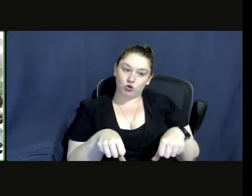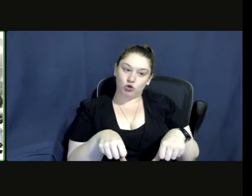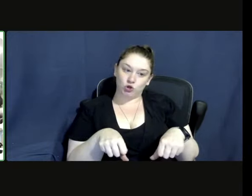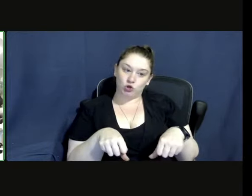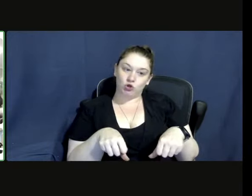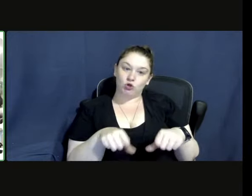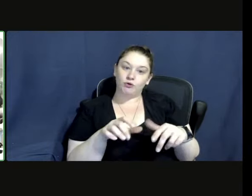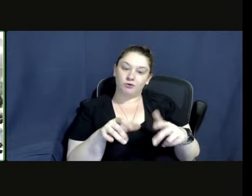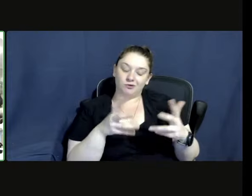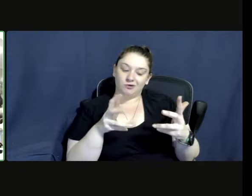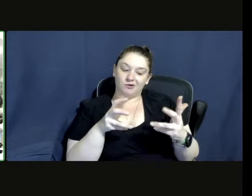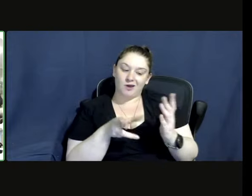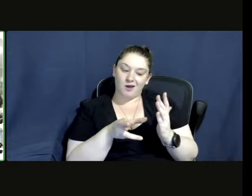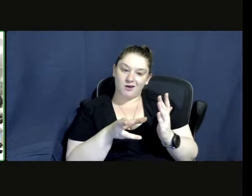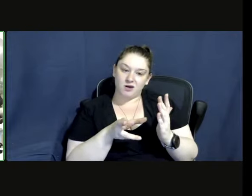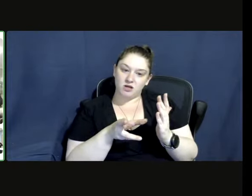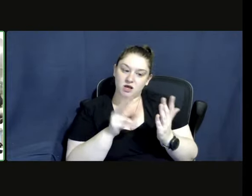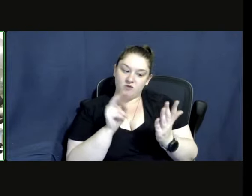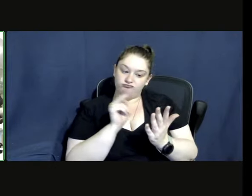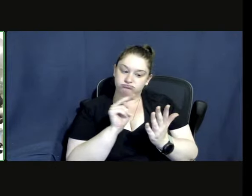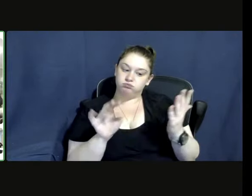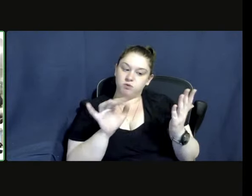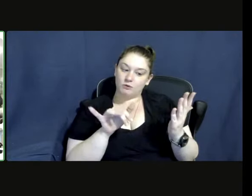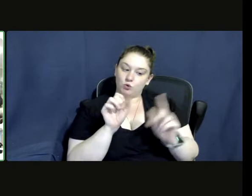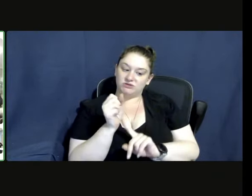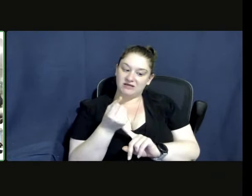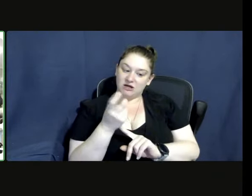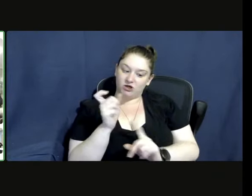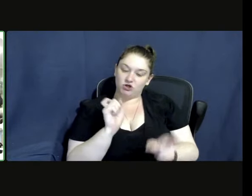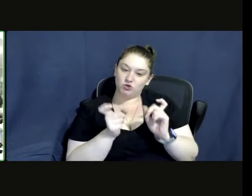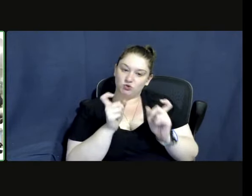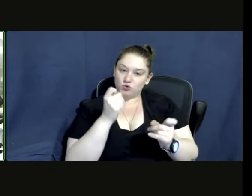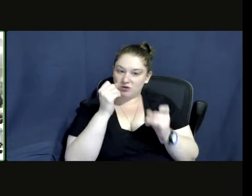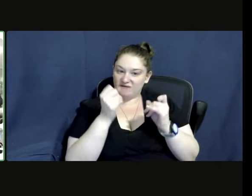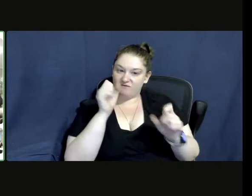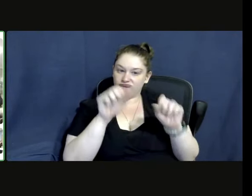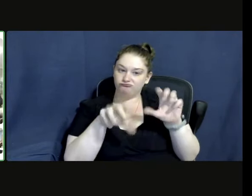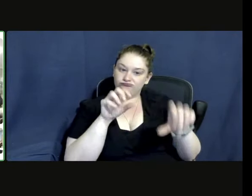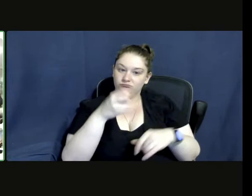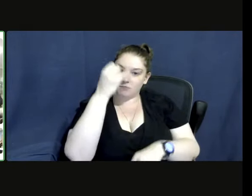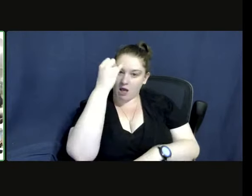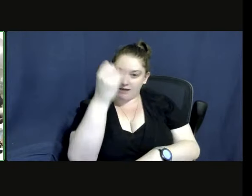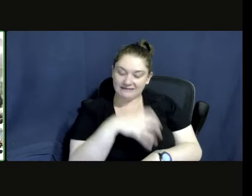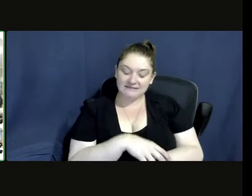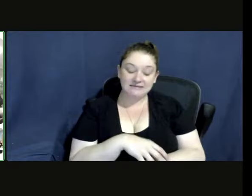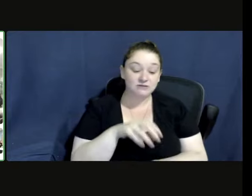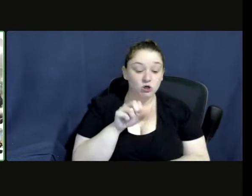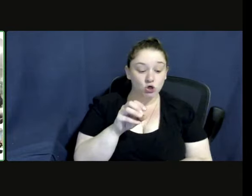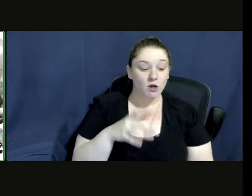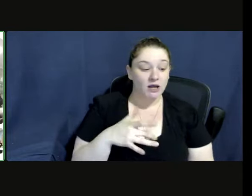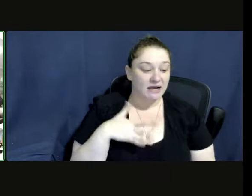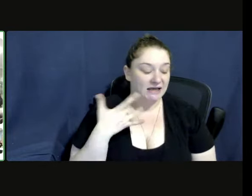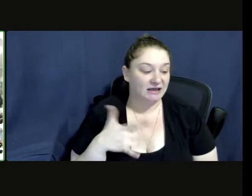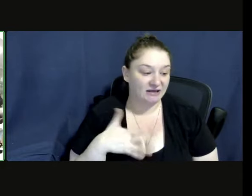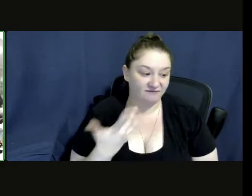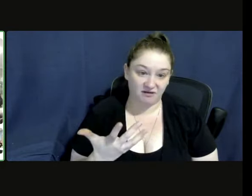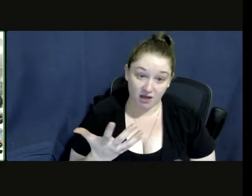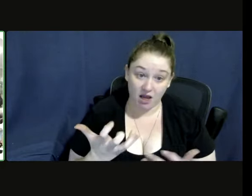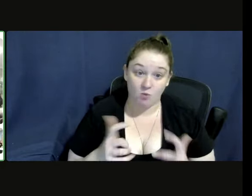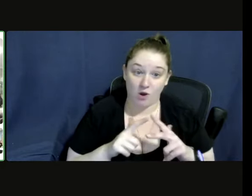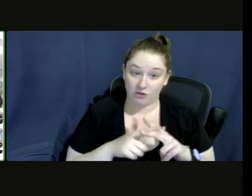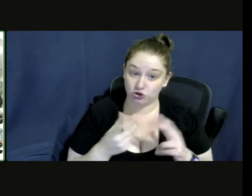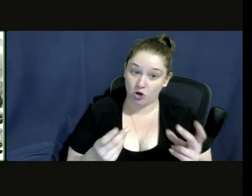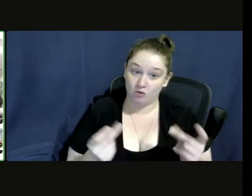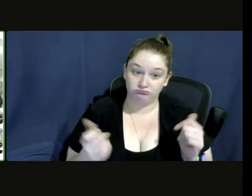running through some of those scenarios to give us ideas. So I feel I'd like to do that sooner than